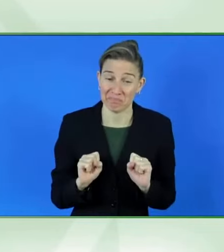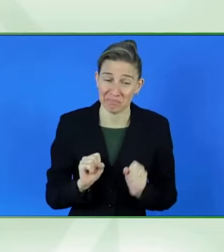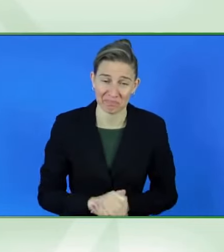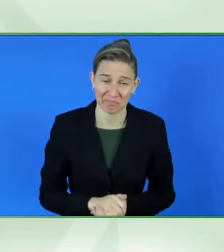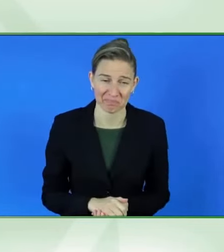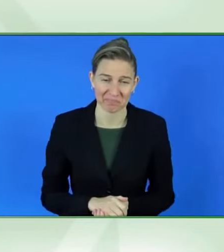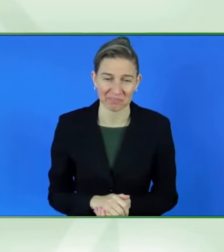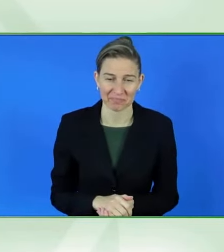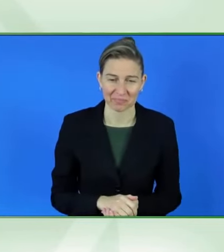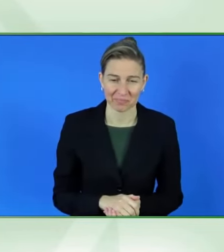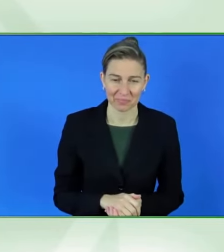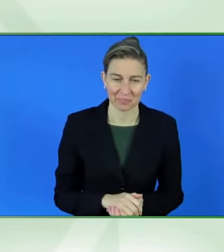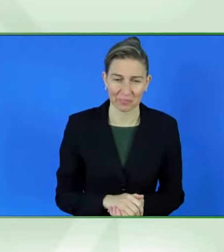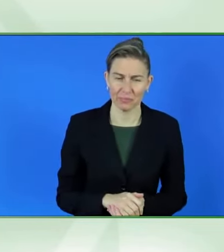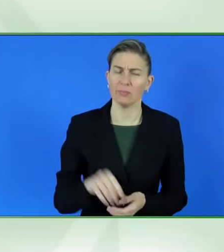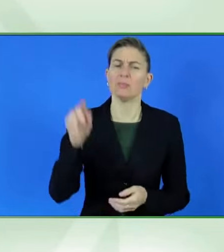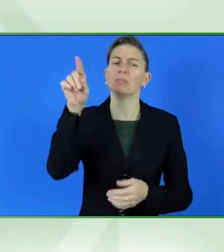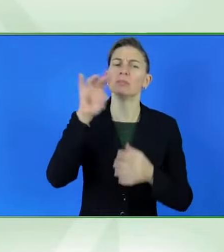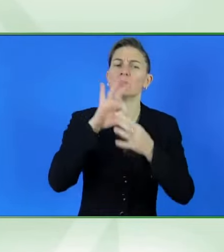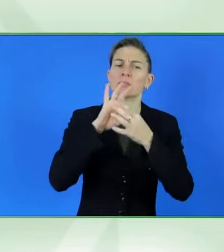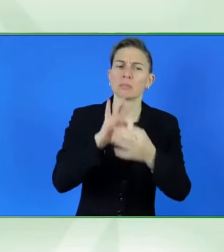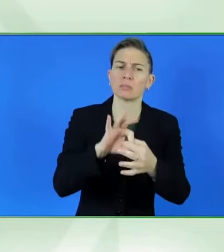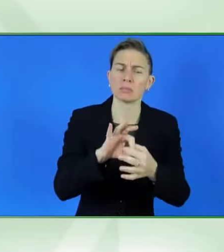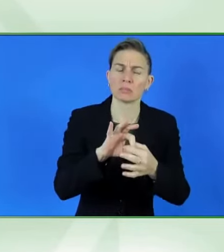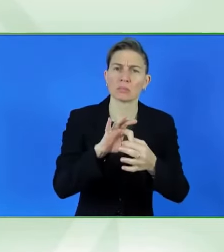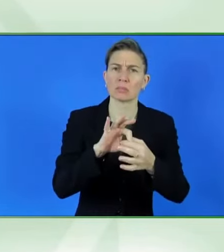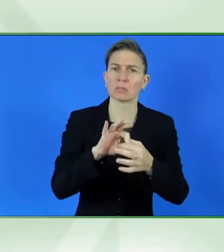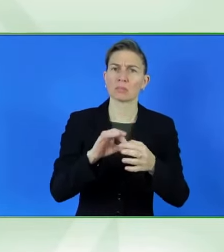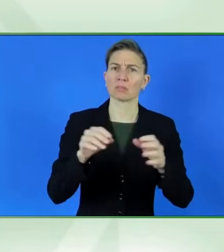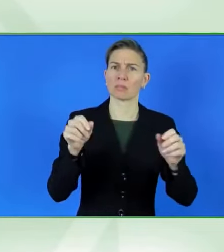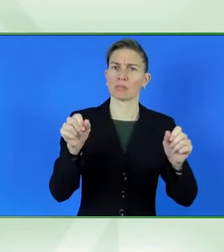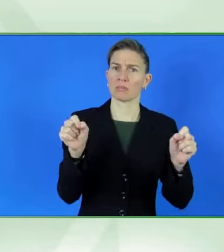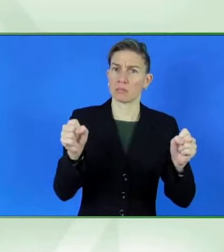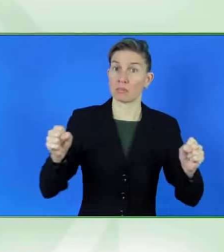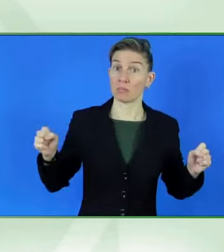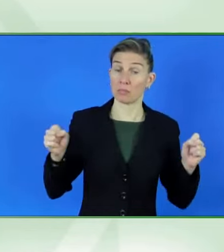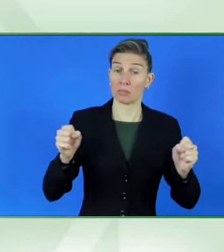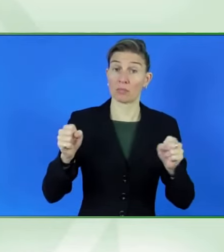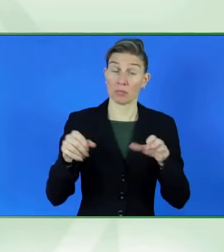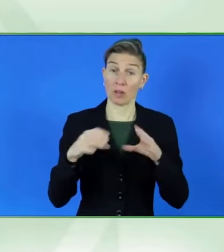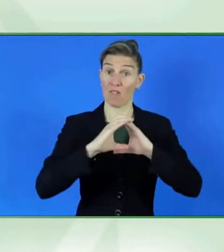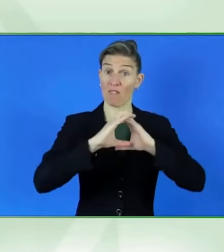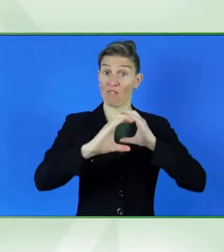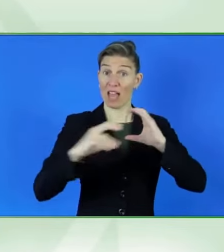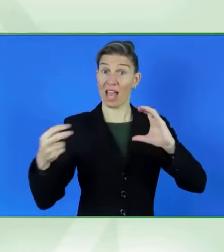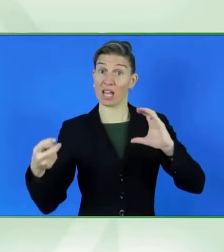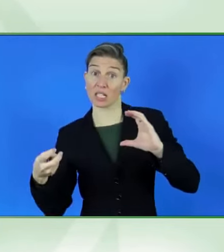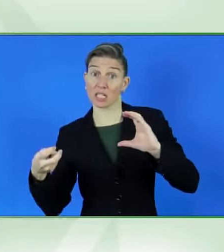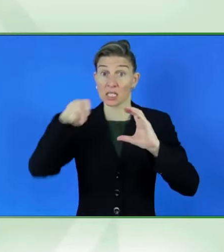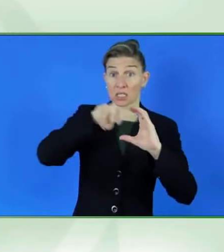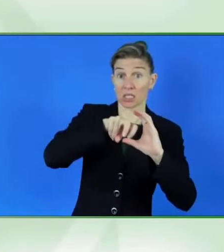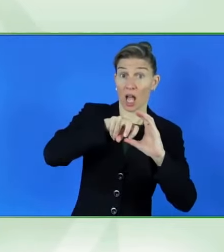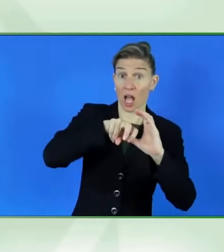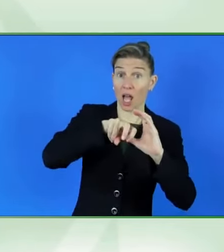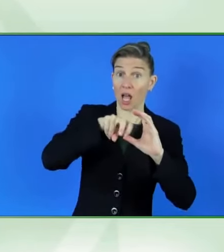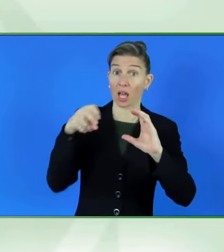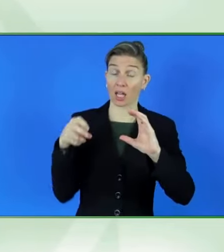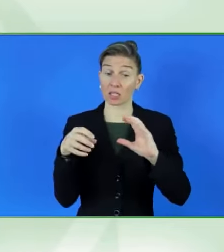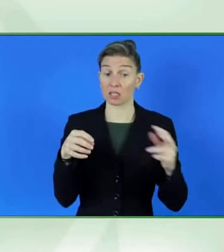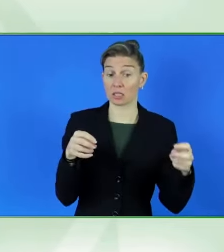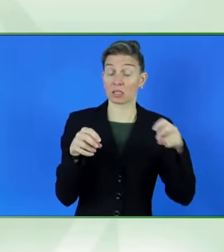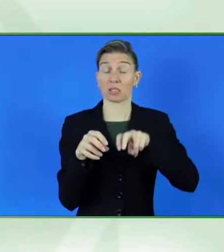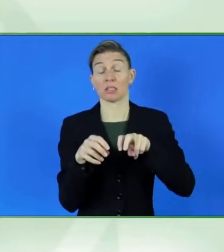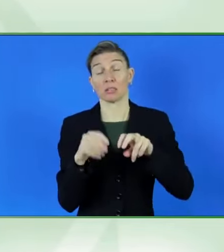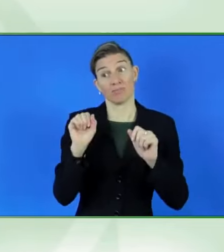access, are really relevant, because people end up in the middle of the road and putting themselves at risk. So